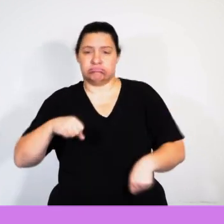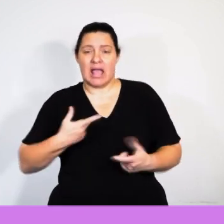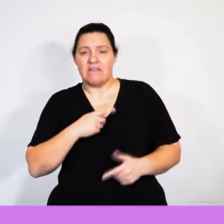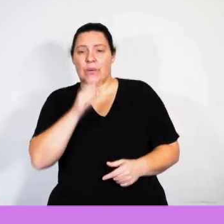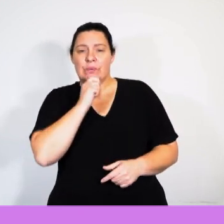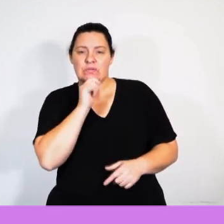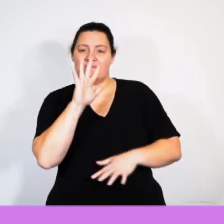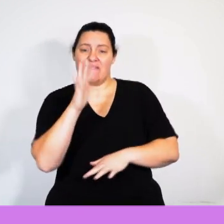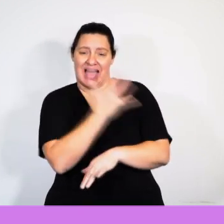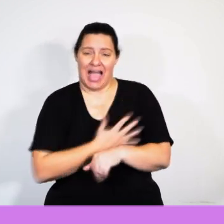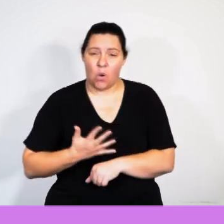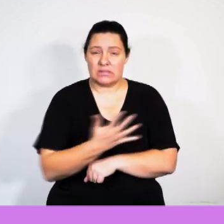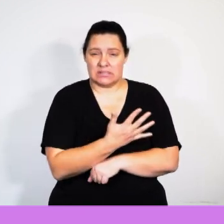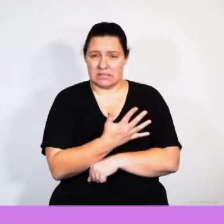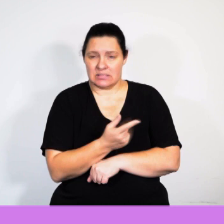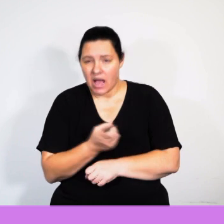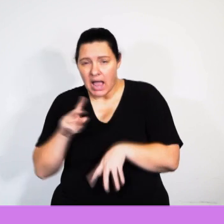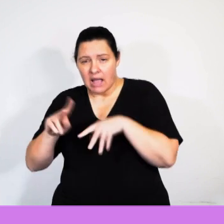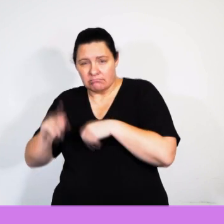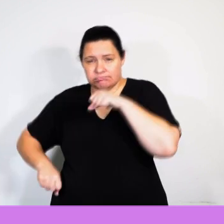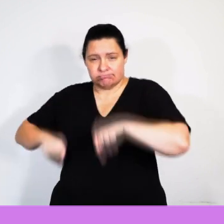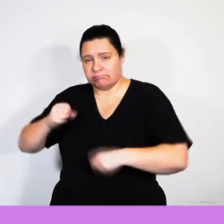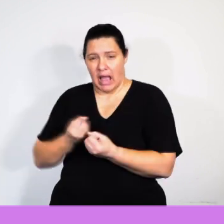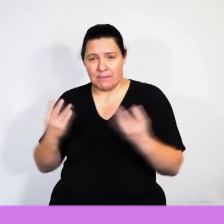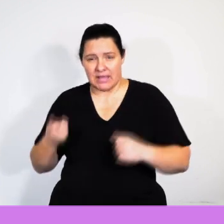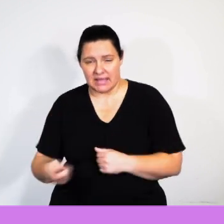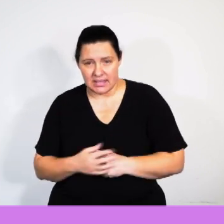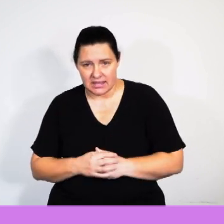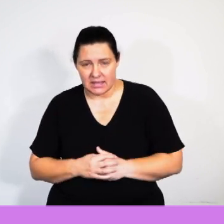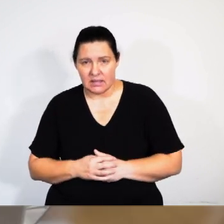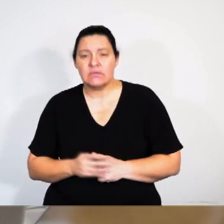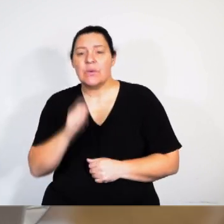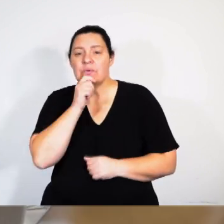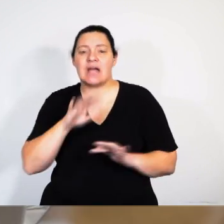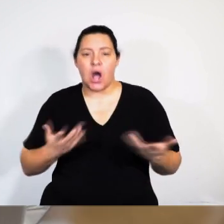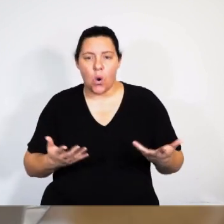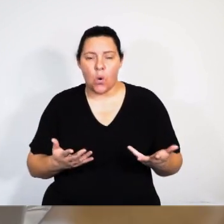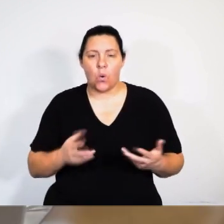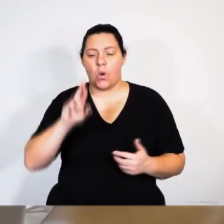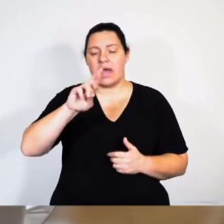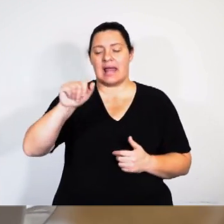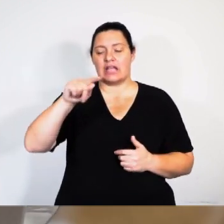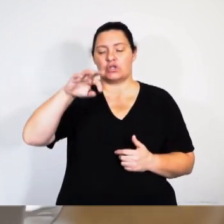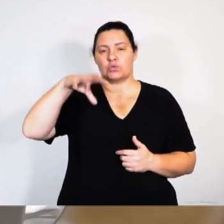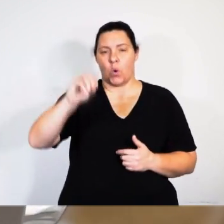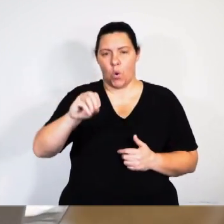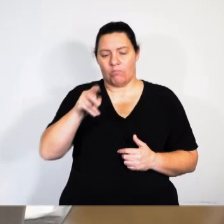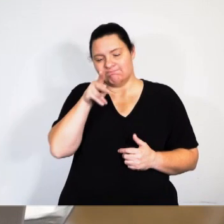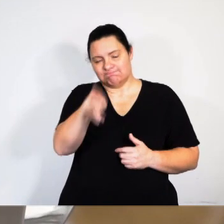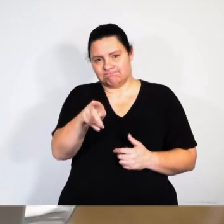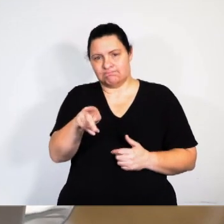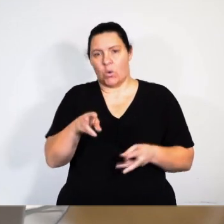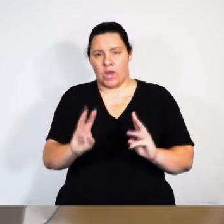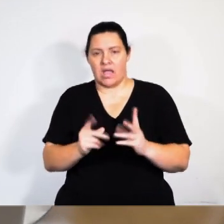he ride in 5 hours? The best way to answer this one, it is by using the ratio